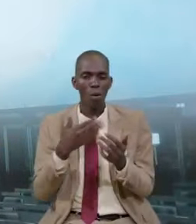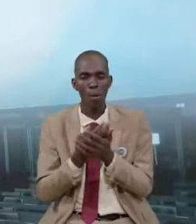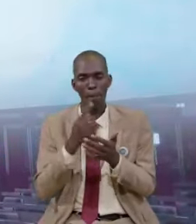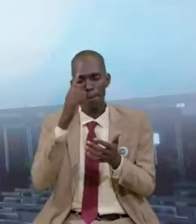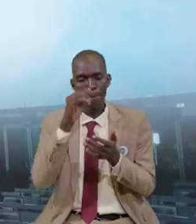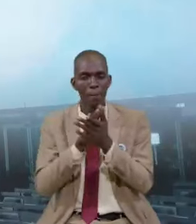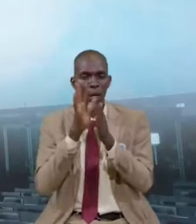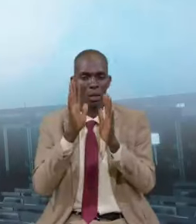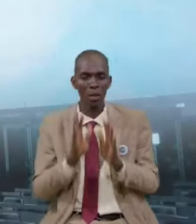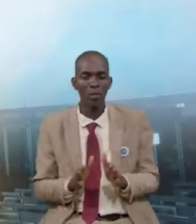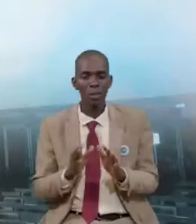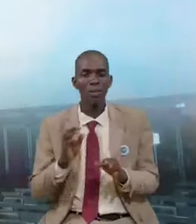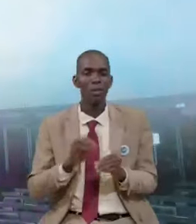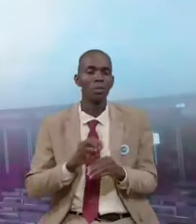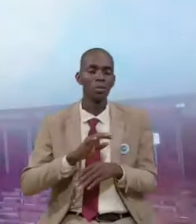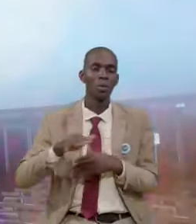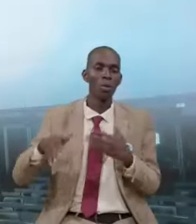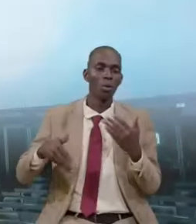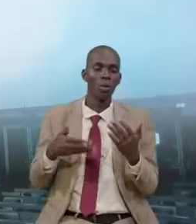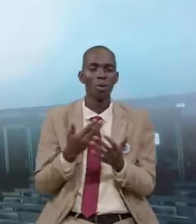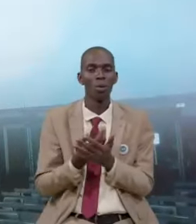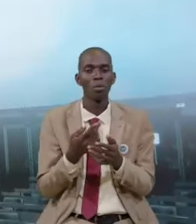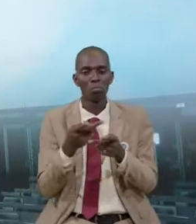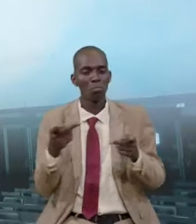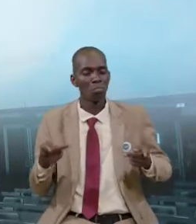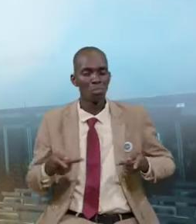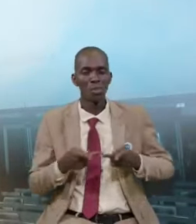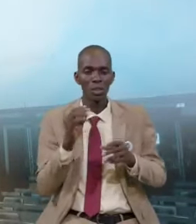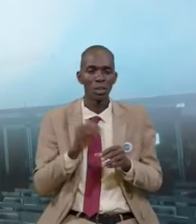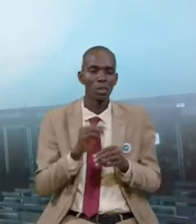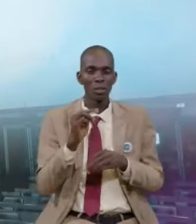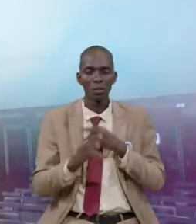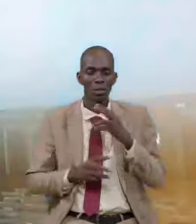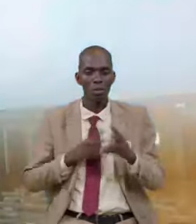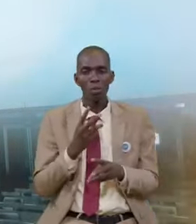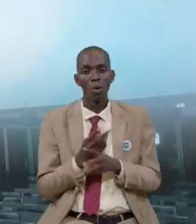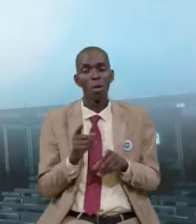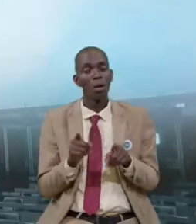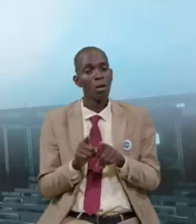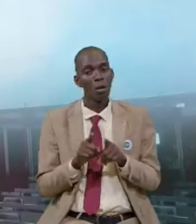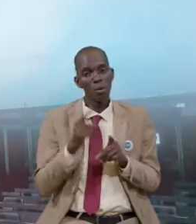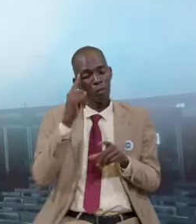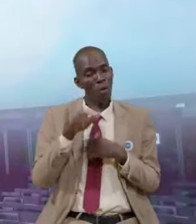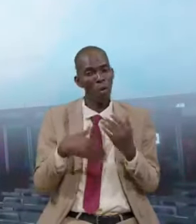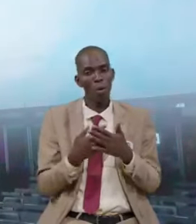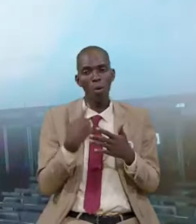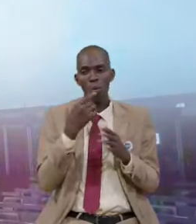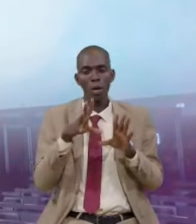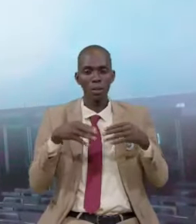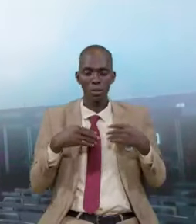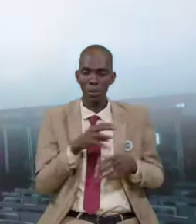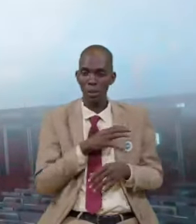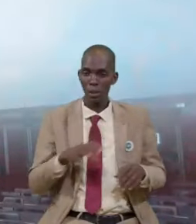locations all over the world. And also for those who gave their life online, also there's going to